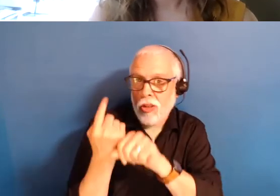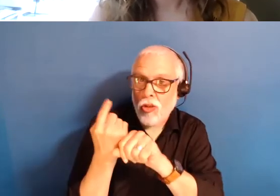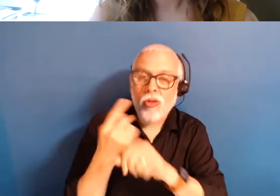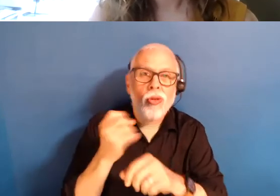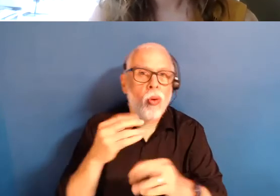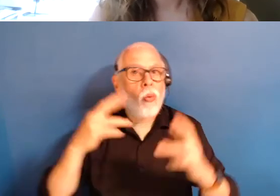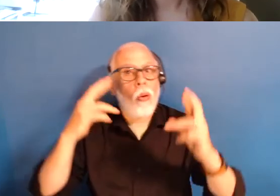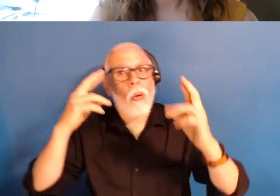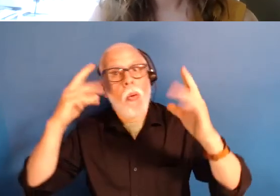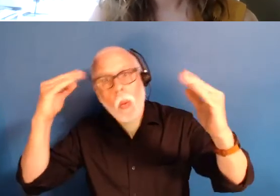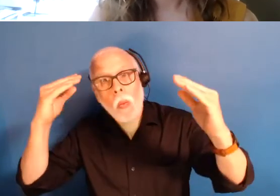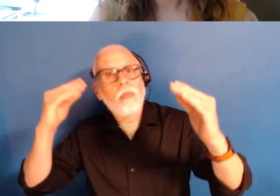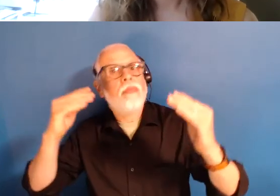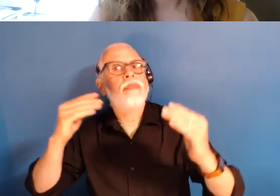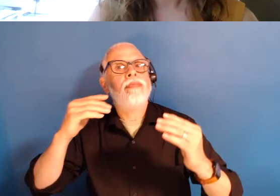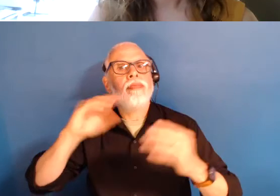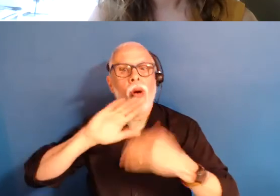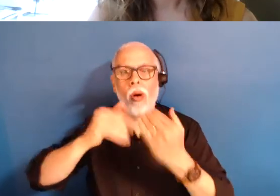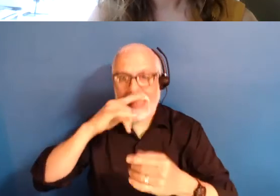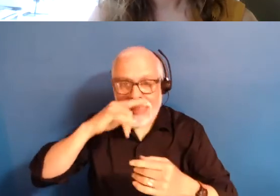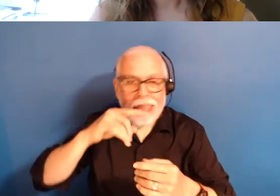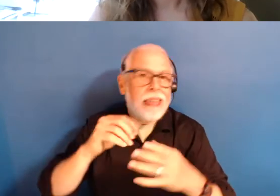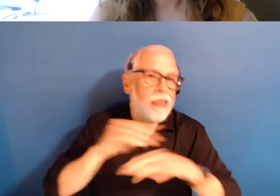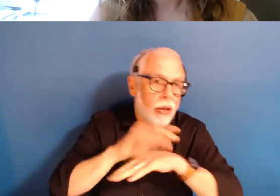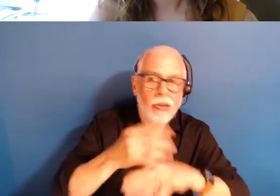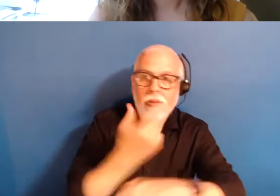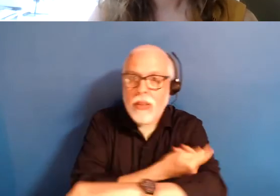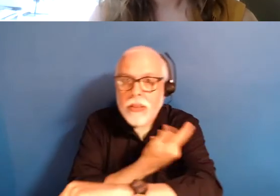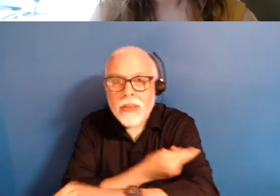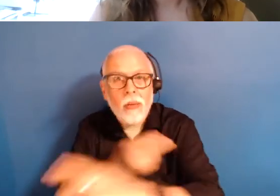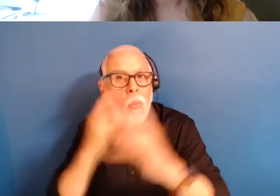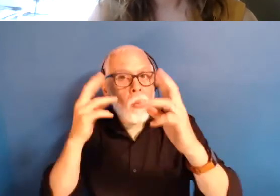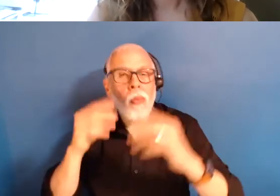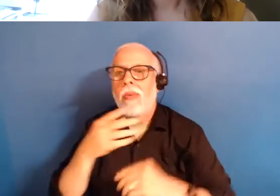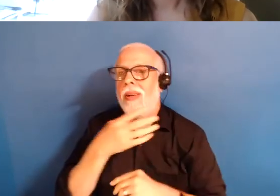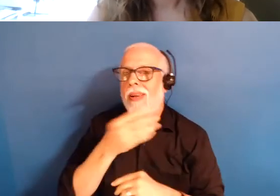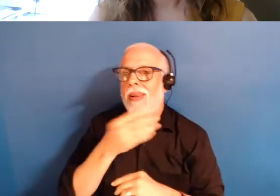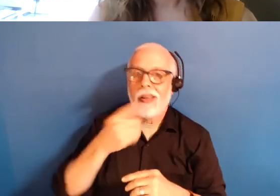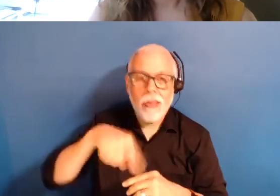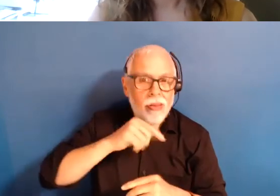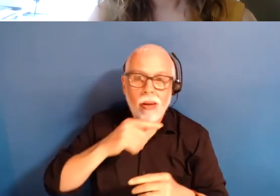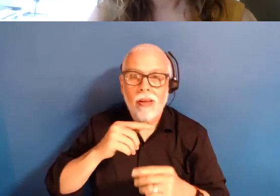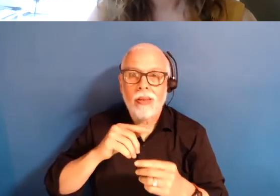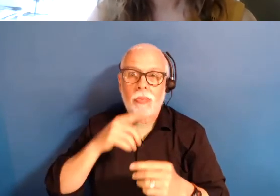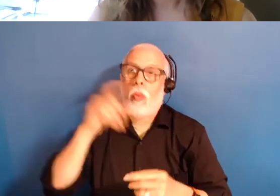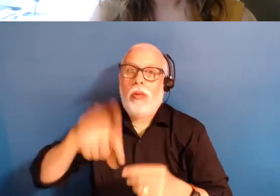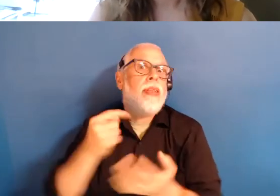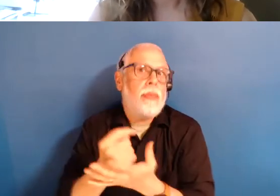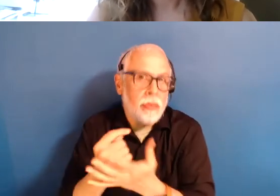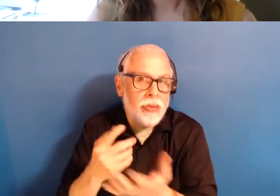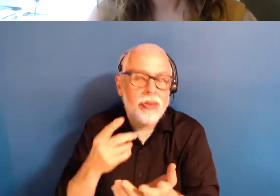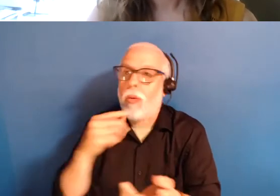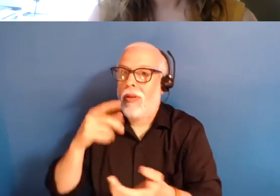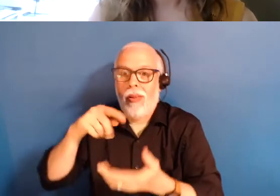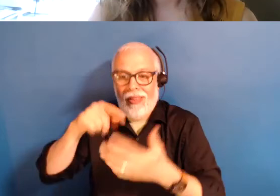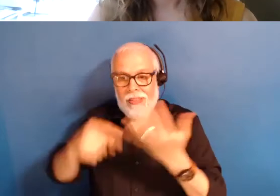we're hoping that we can get all those kiddos and counselors vaccinated so that they don't end up needing these treatments and therapeutics that we